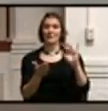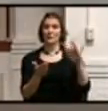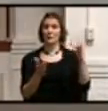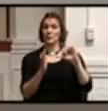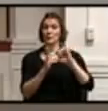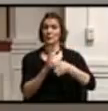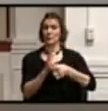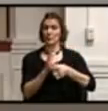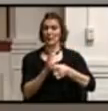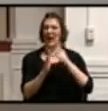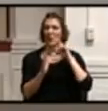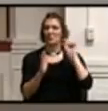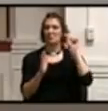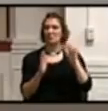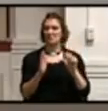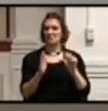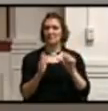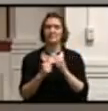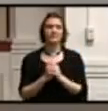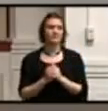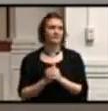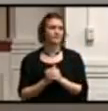just highlight a couple of those things.